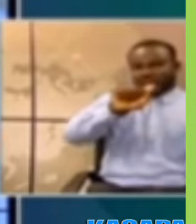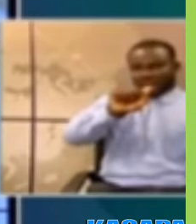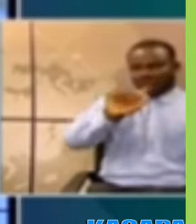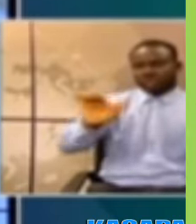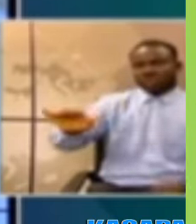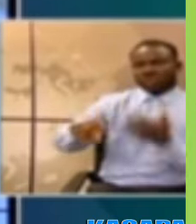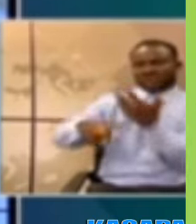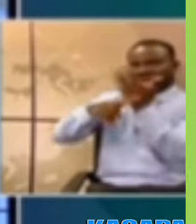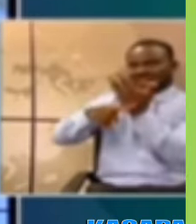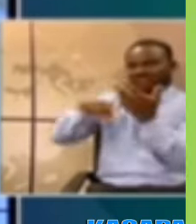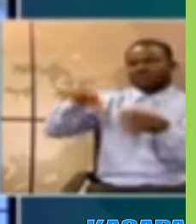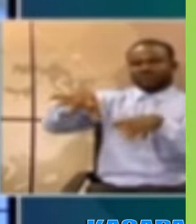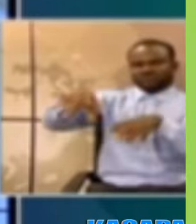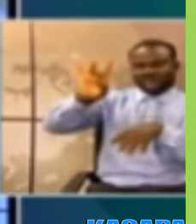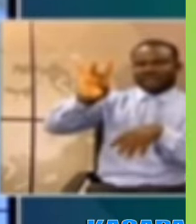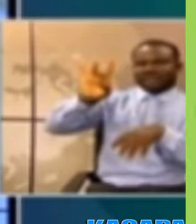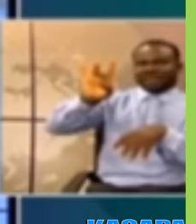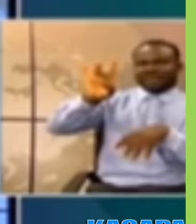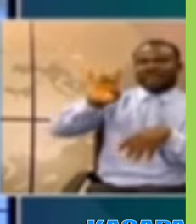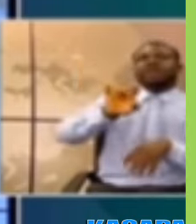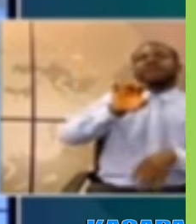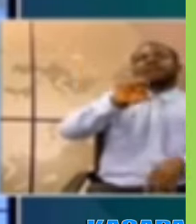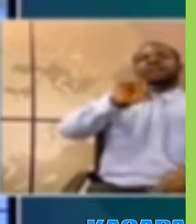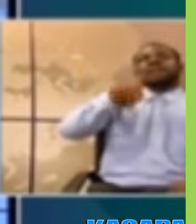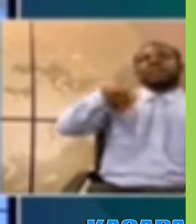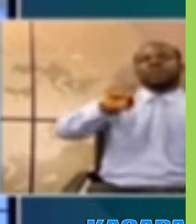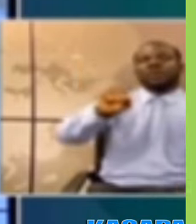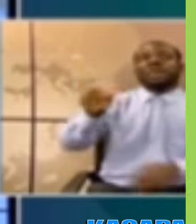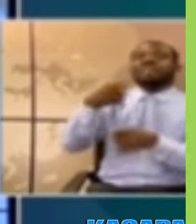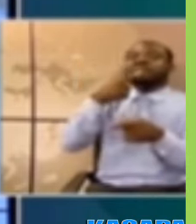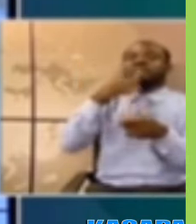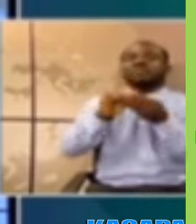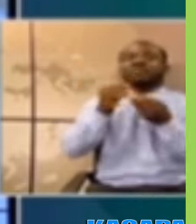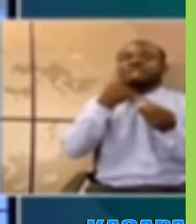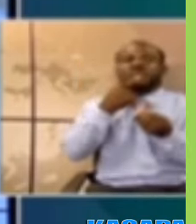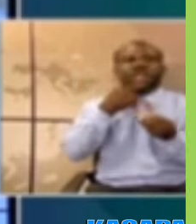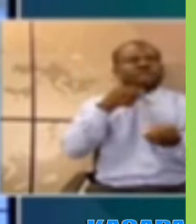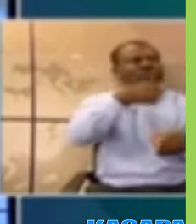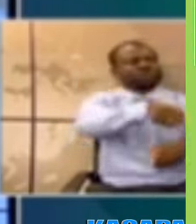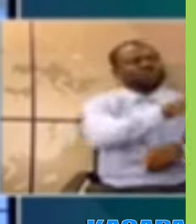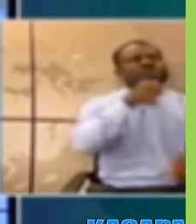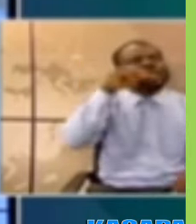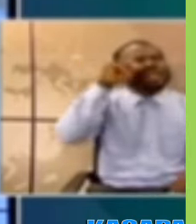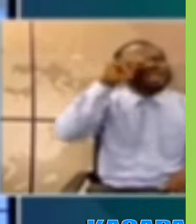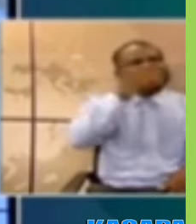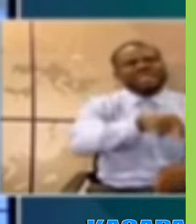she? Ha, what were we here, Juma? Who in your Diana? Who in your scar? What were we here? Who in your